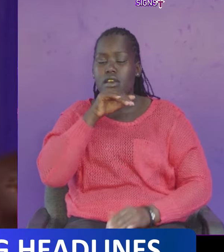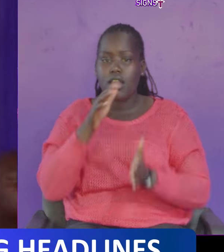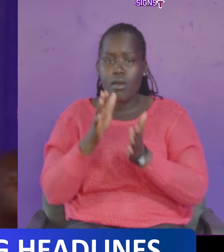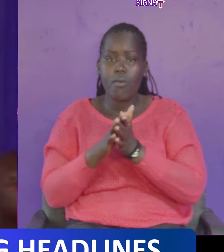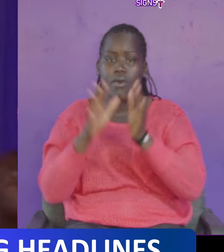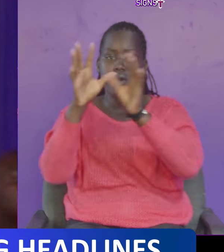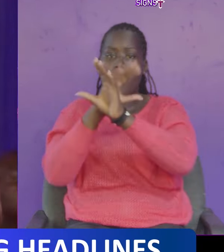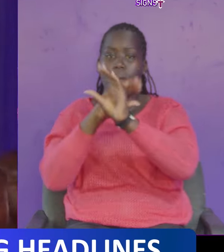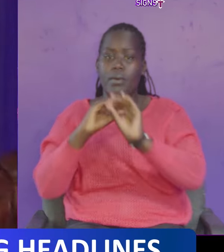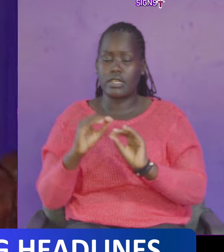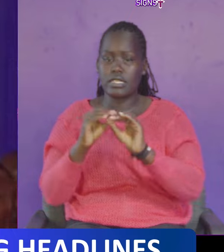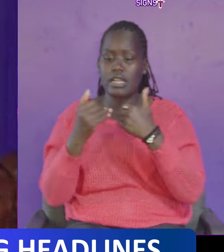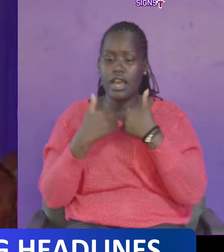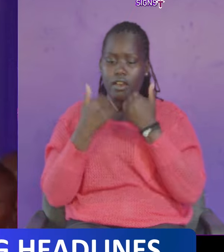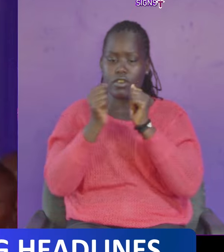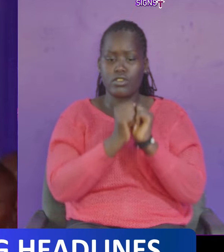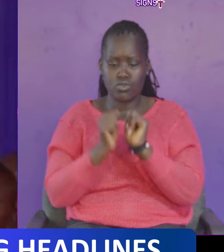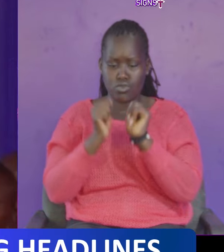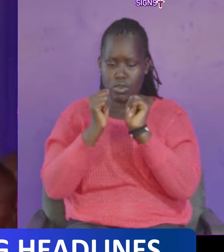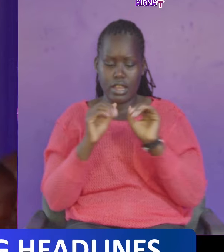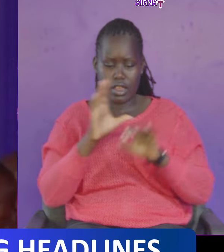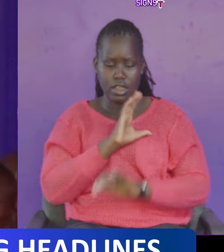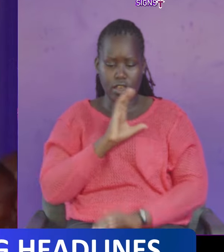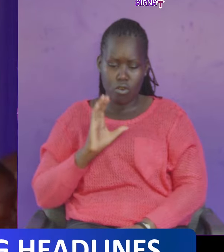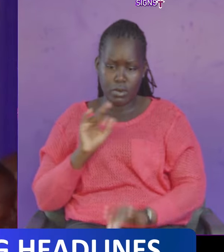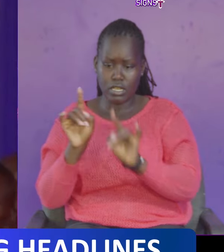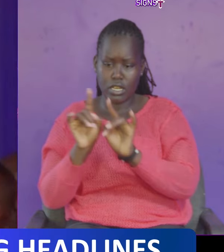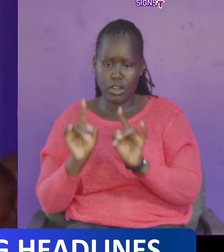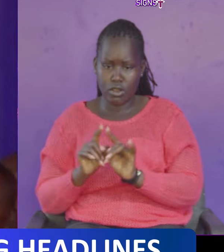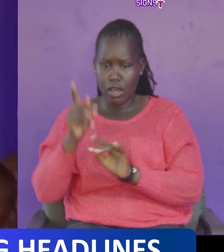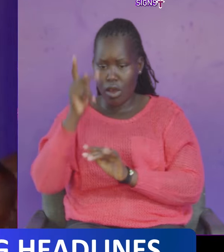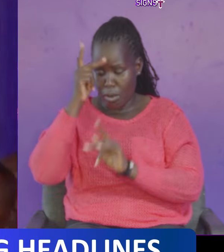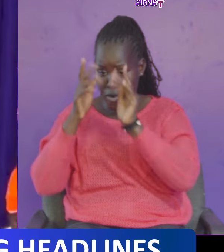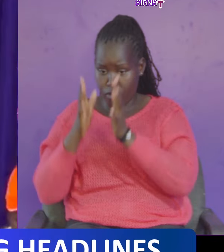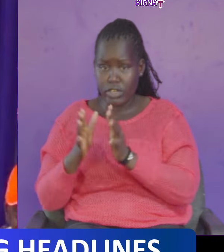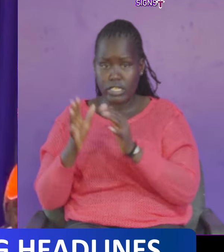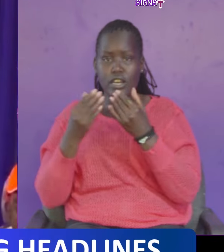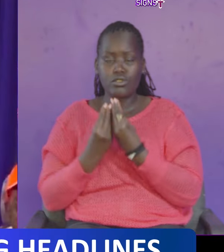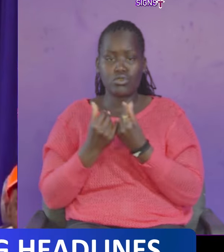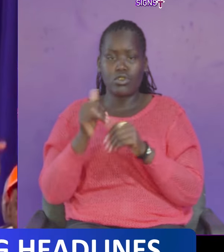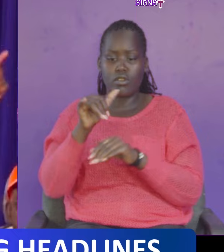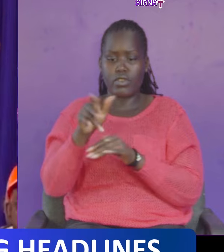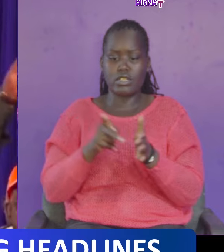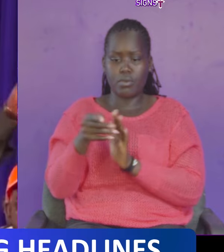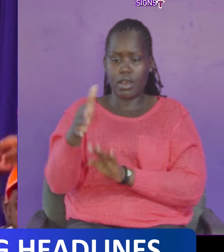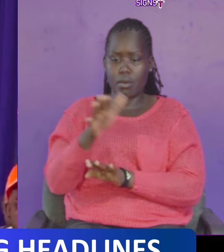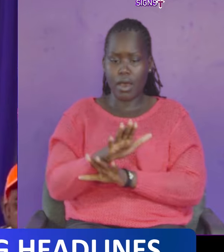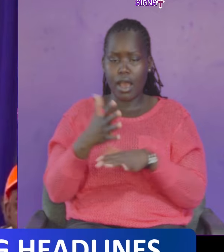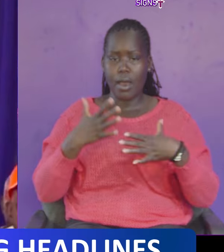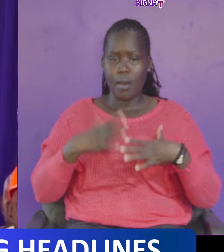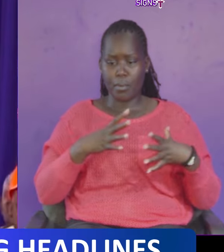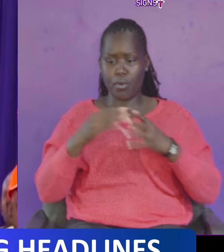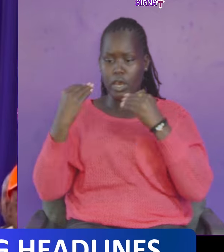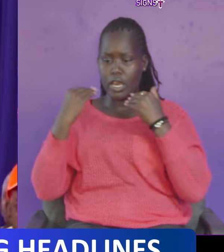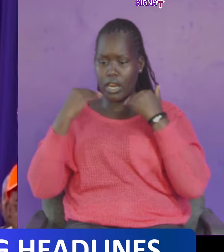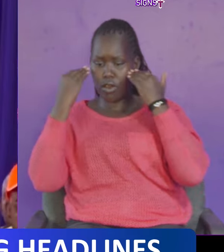put together the committee under Professor Makau Mutua to handle compensation. Watu wakaenda mahakama wakasimamisha hiyo